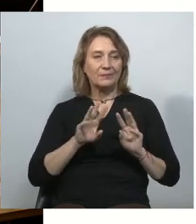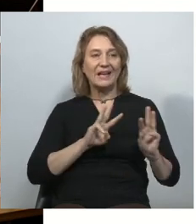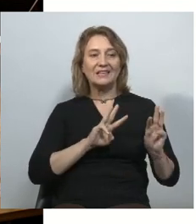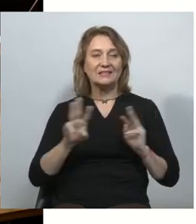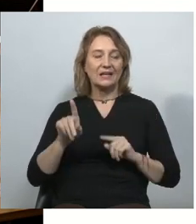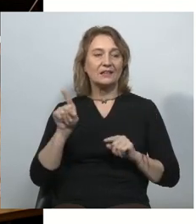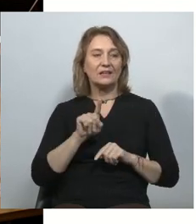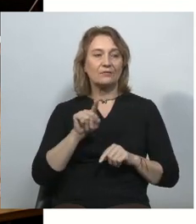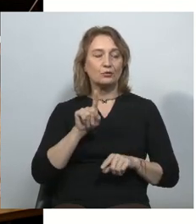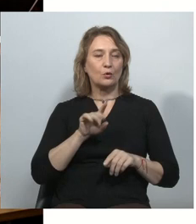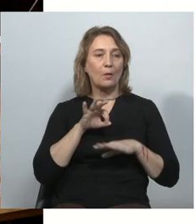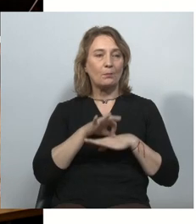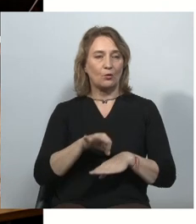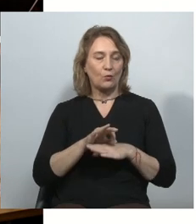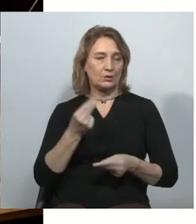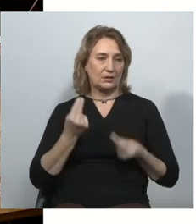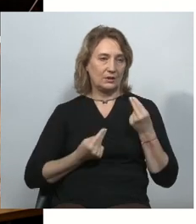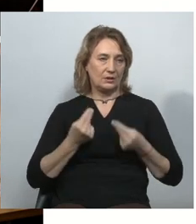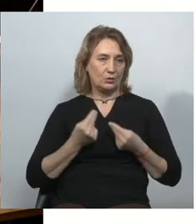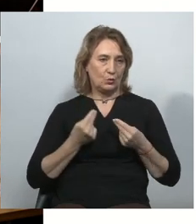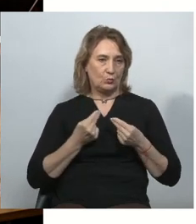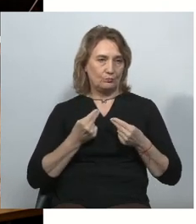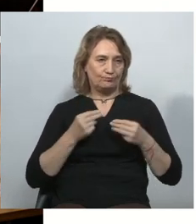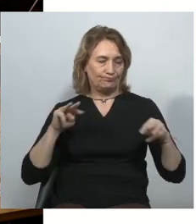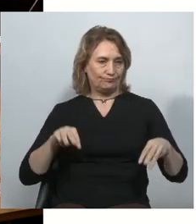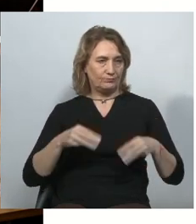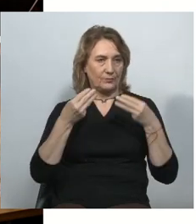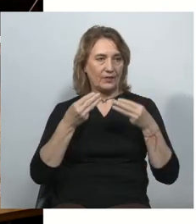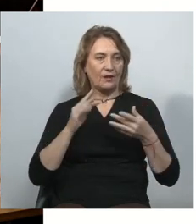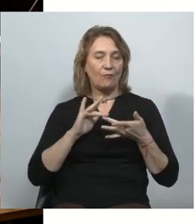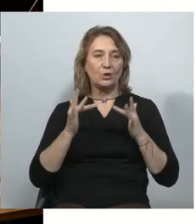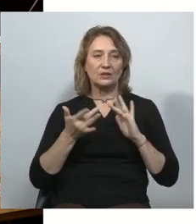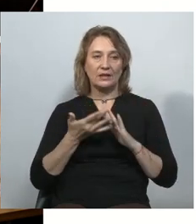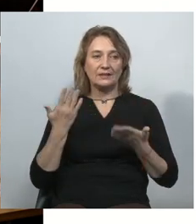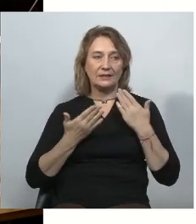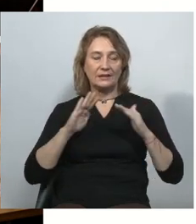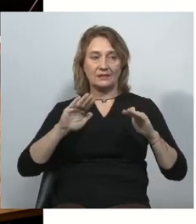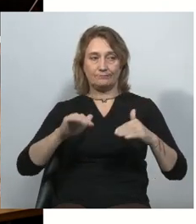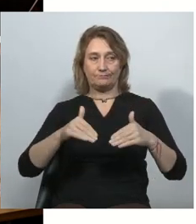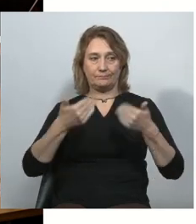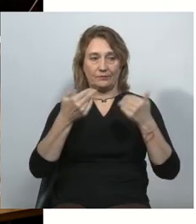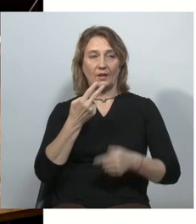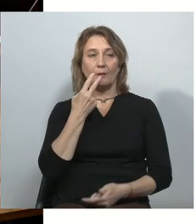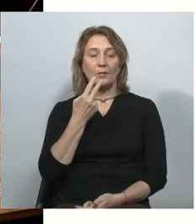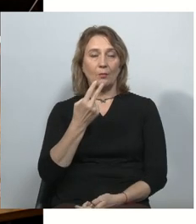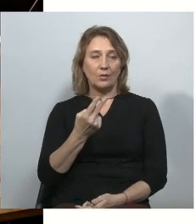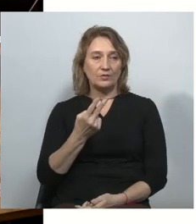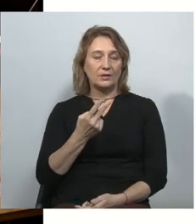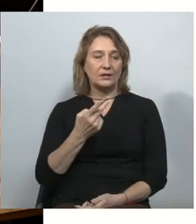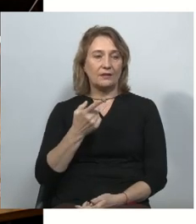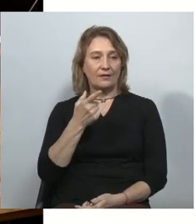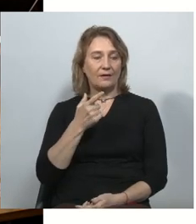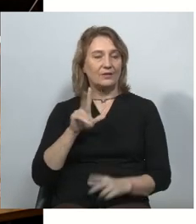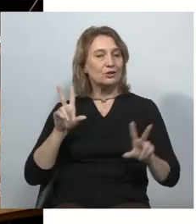And even our website is also interactive, so this game can be played online. On the next slide, you